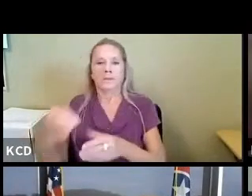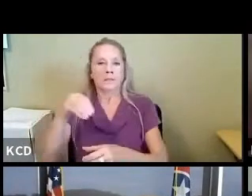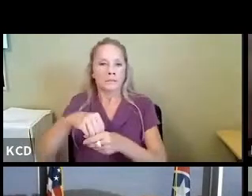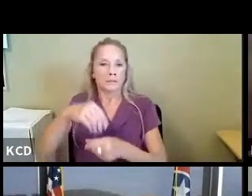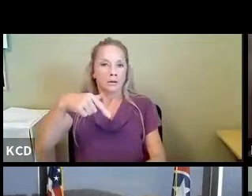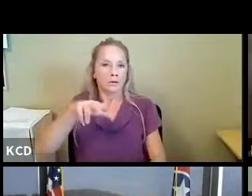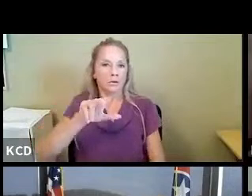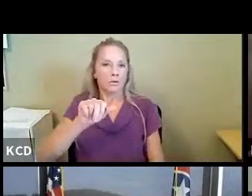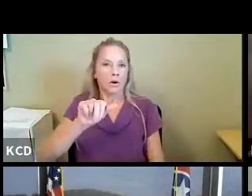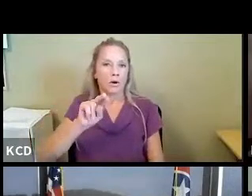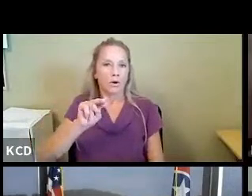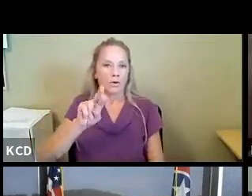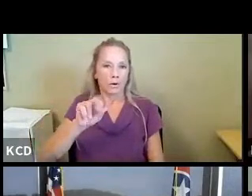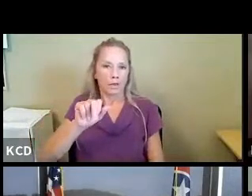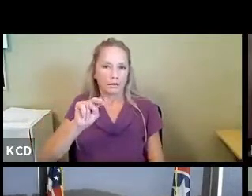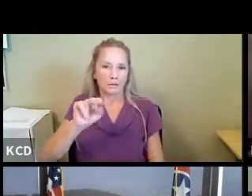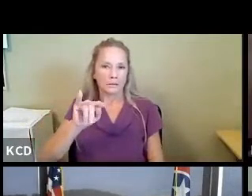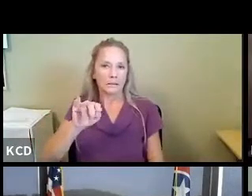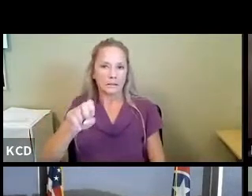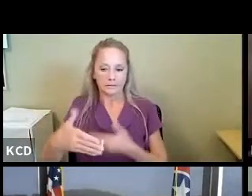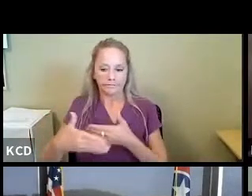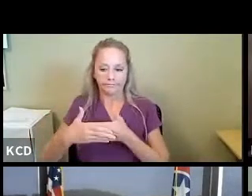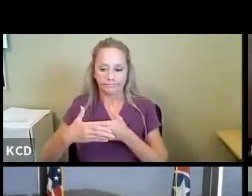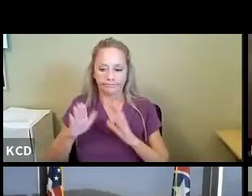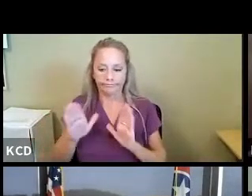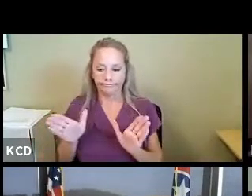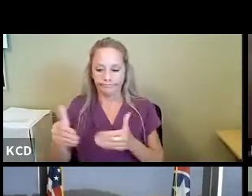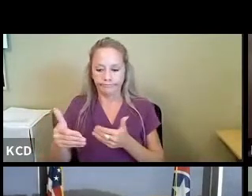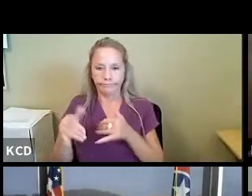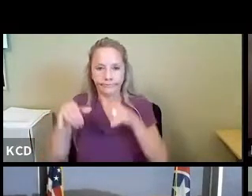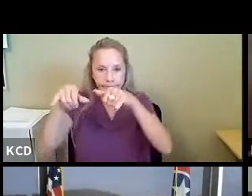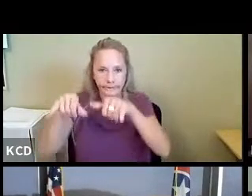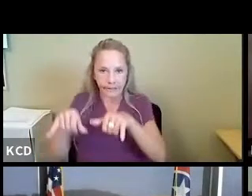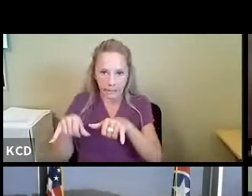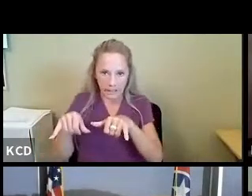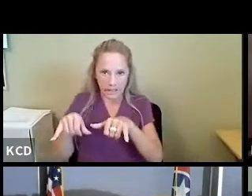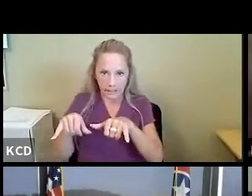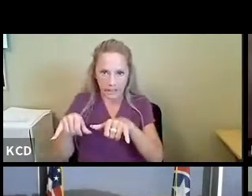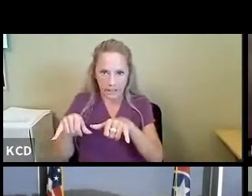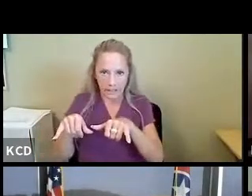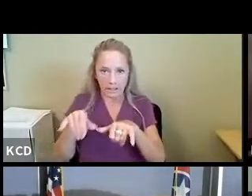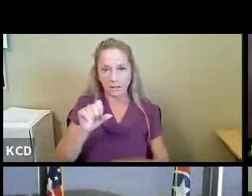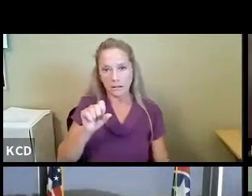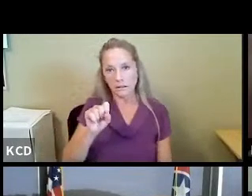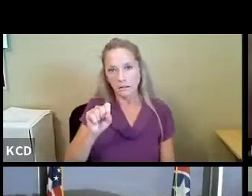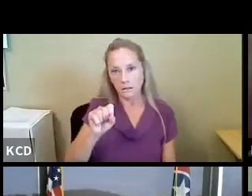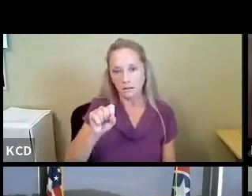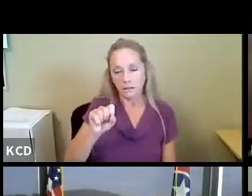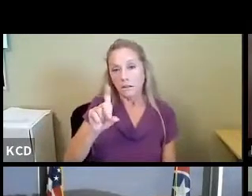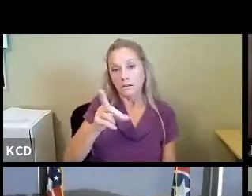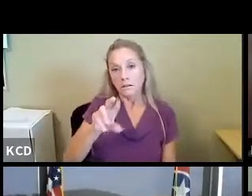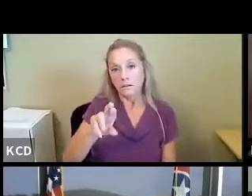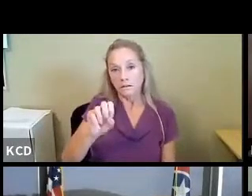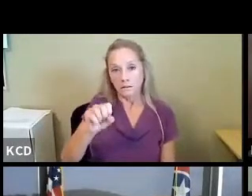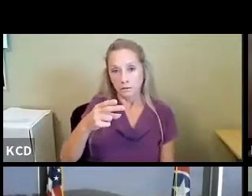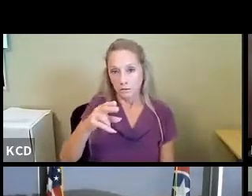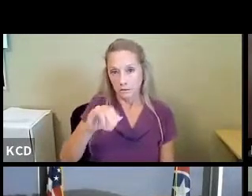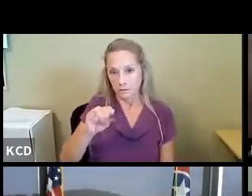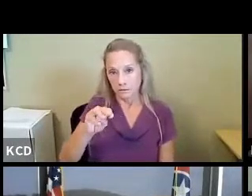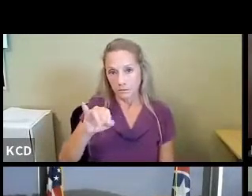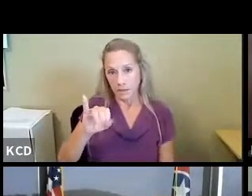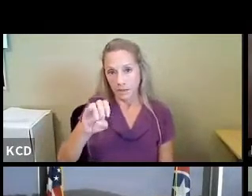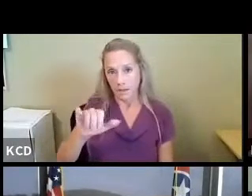that's our first look at, speaking of the positivity rate that Dr. Shomea was talking about a minute ago. We hope that